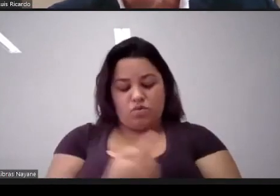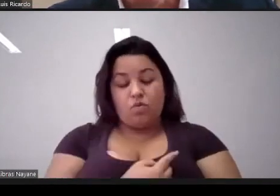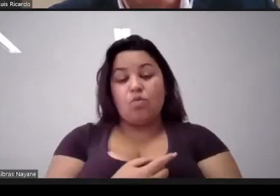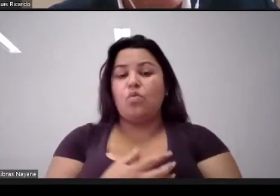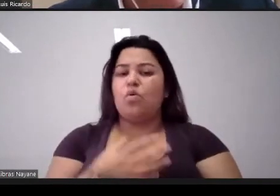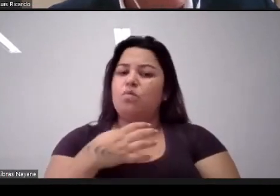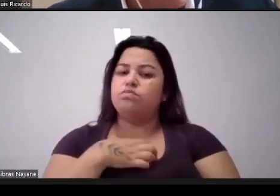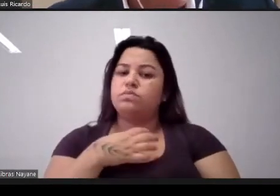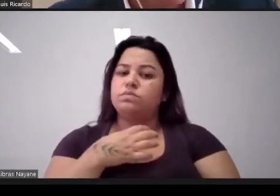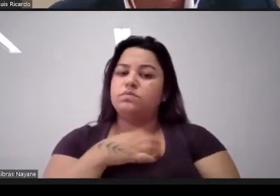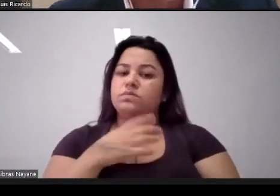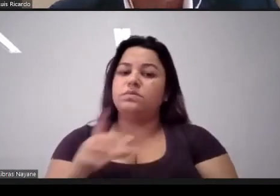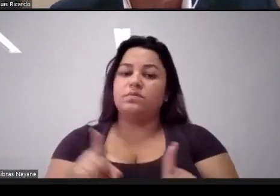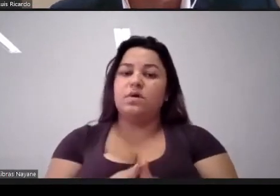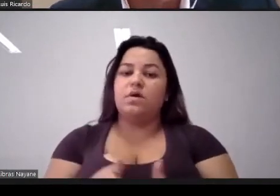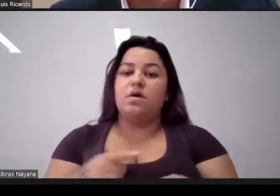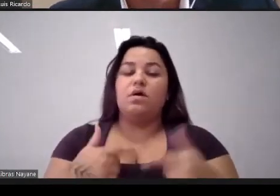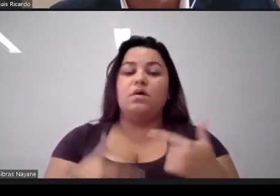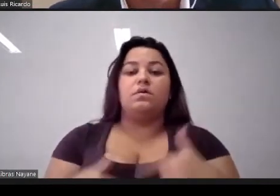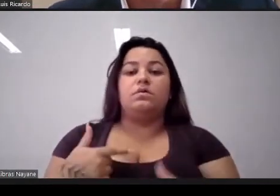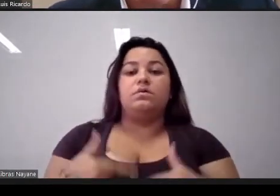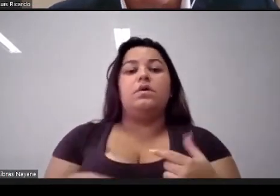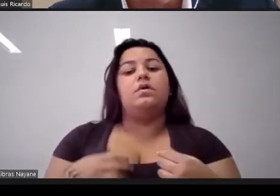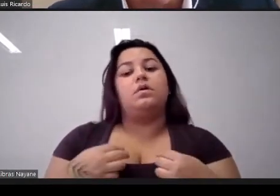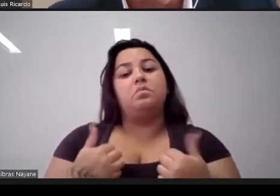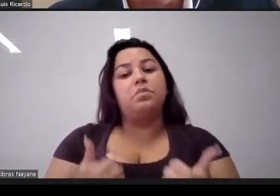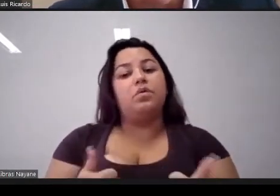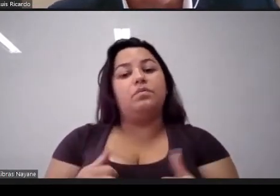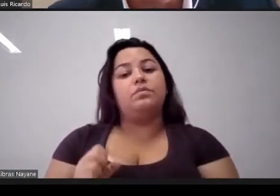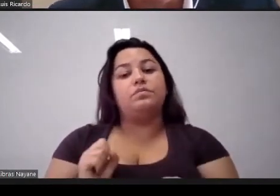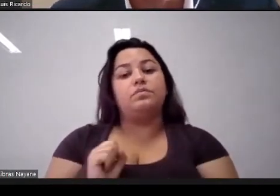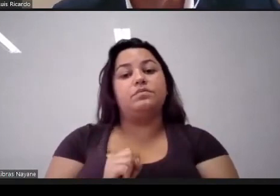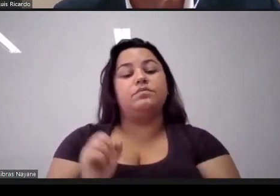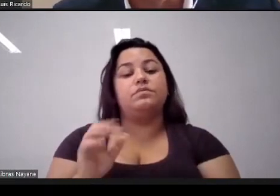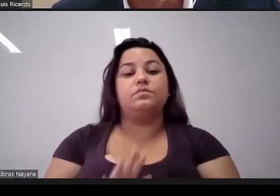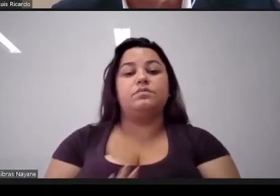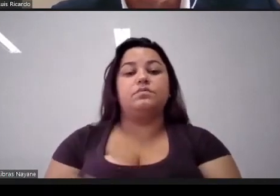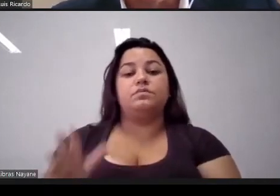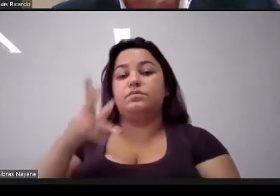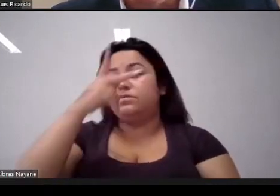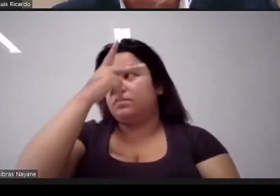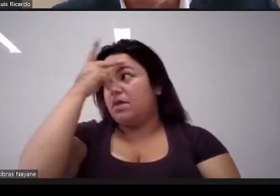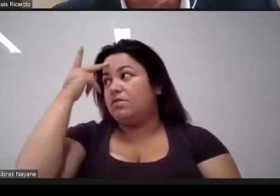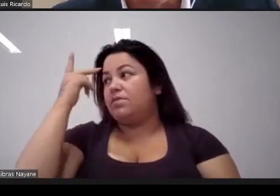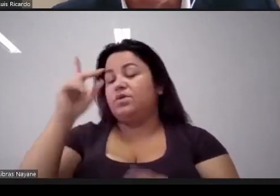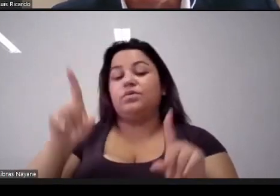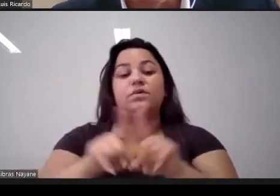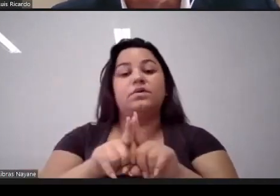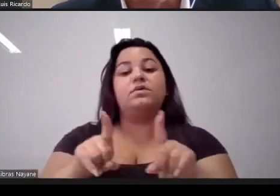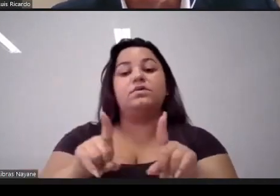well for the higher earners. It works less well for the lower earners.